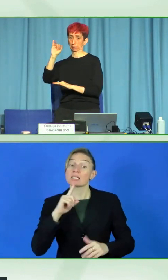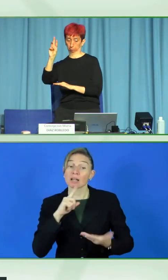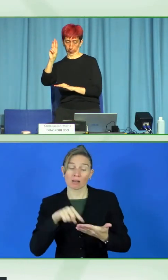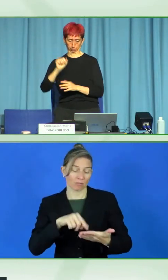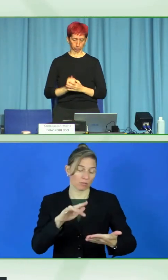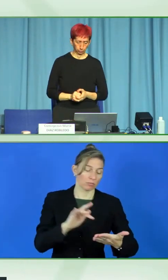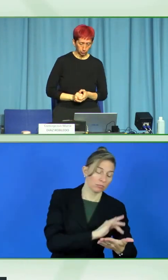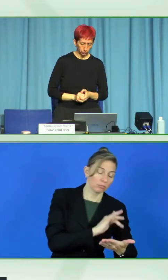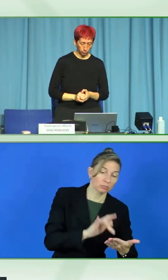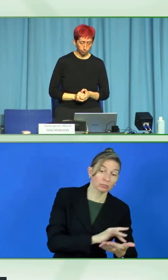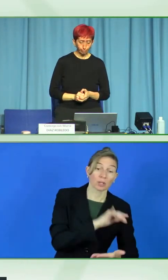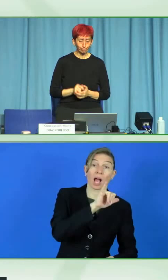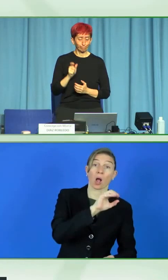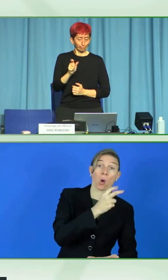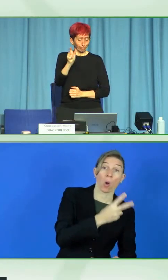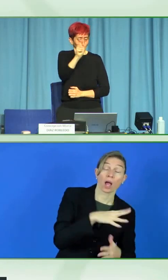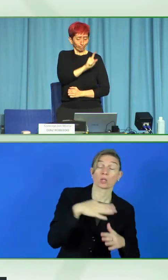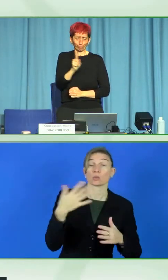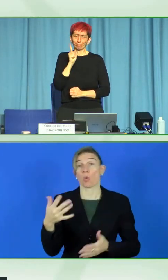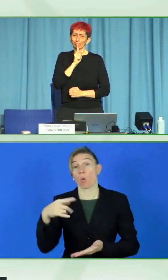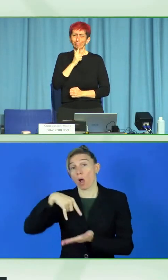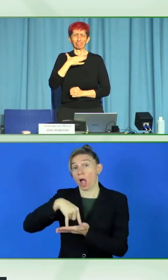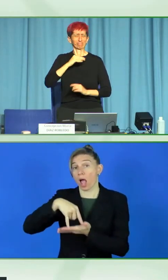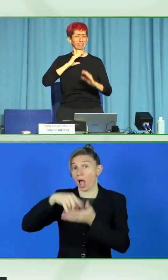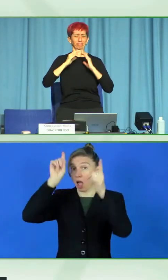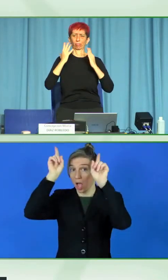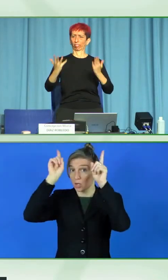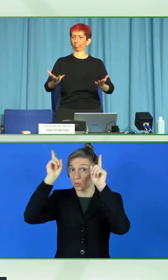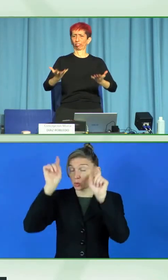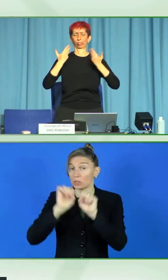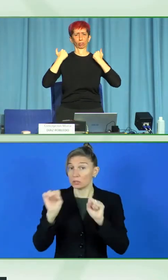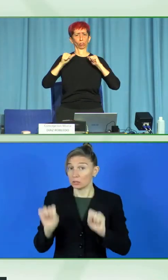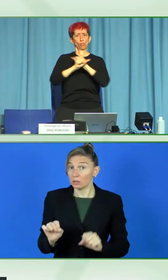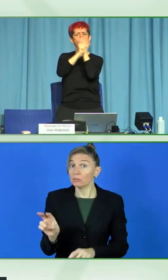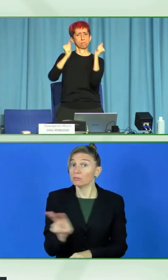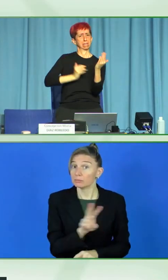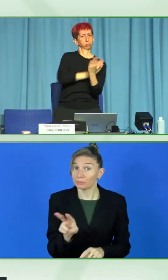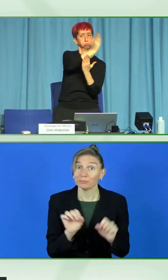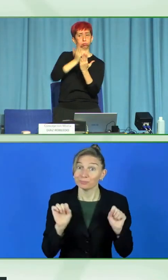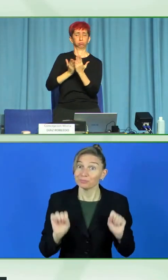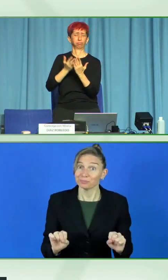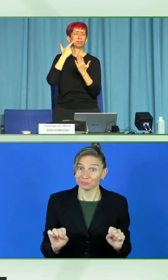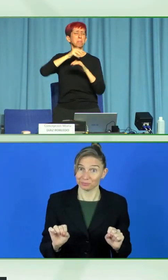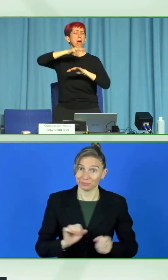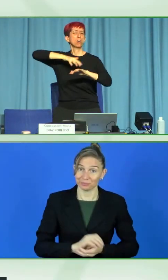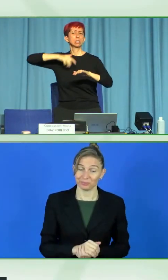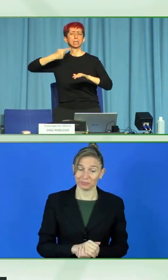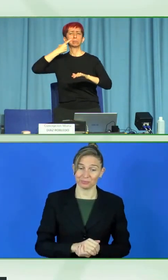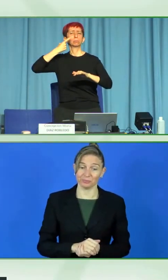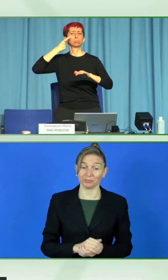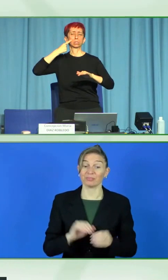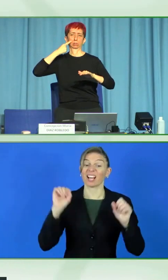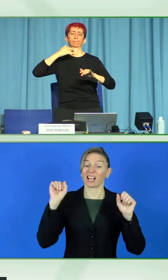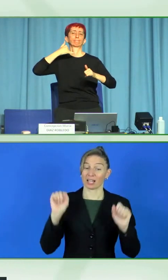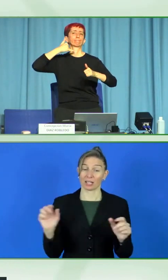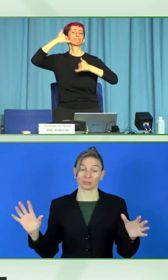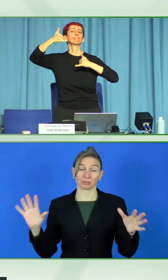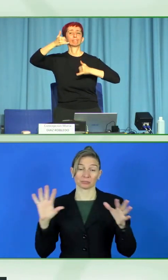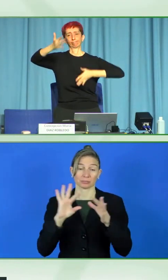or Android system, and they can get to the SVisual app, so it's